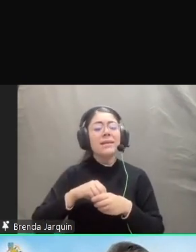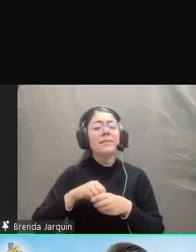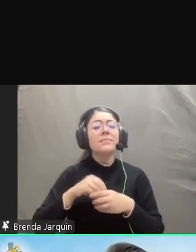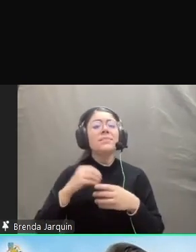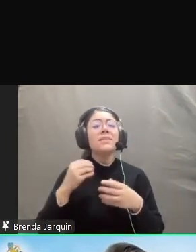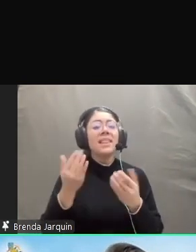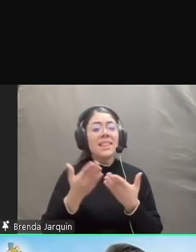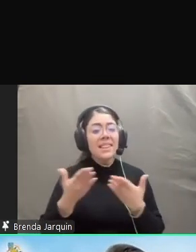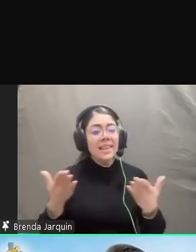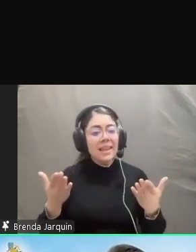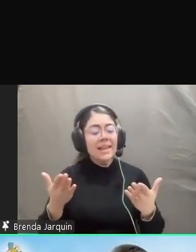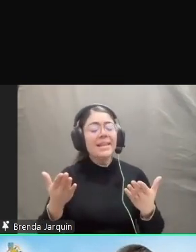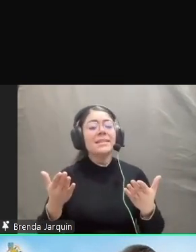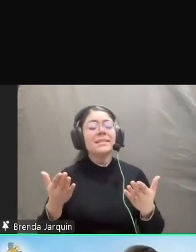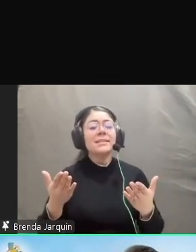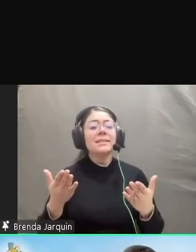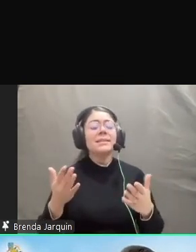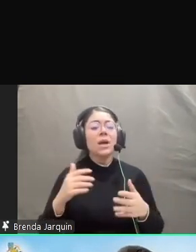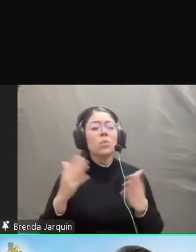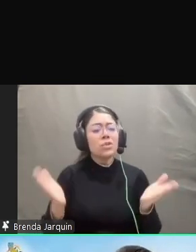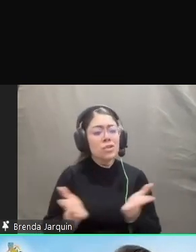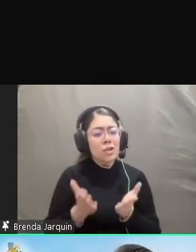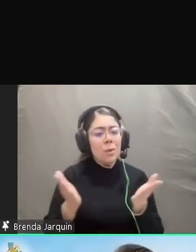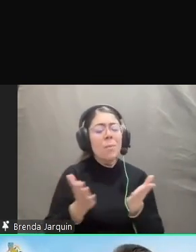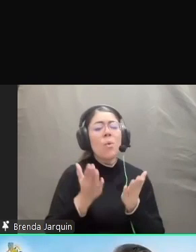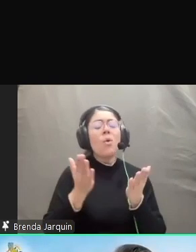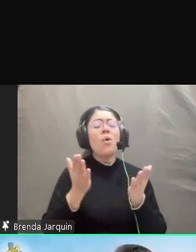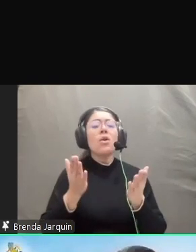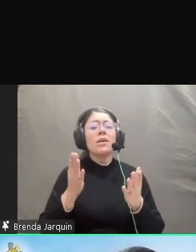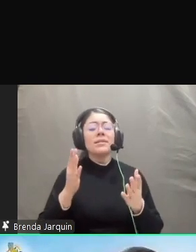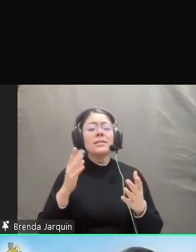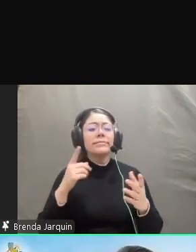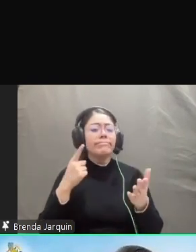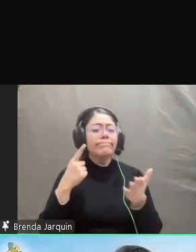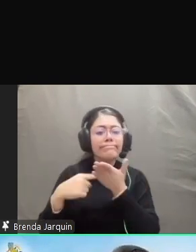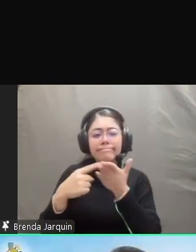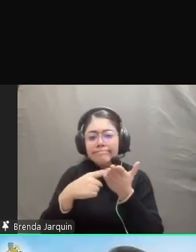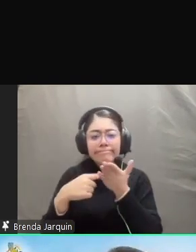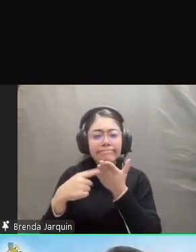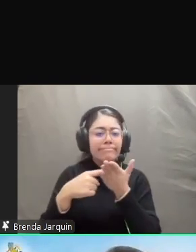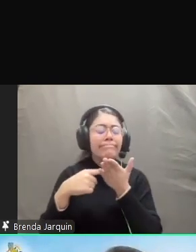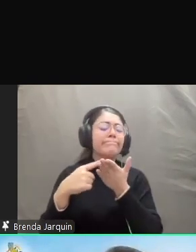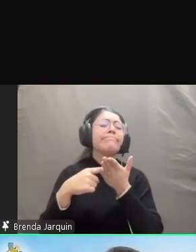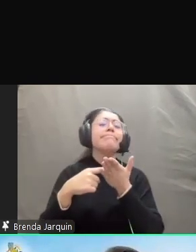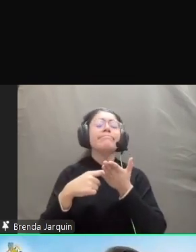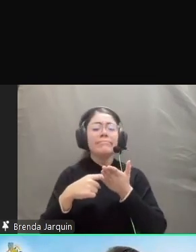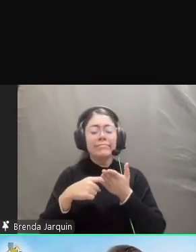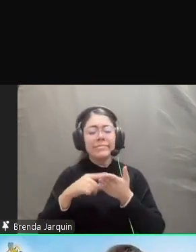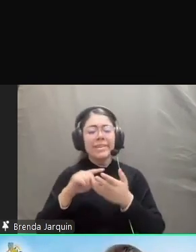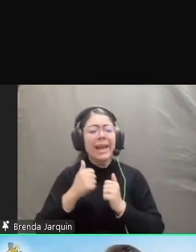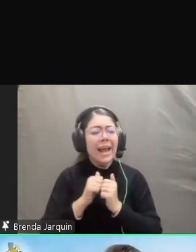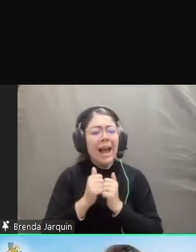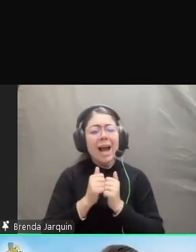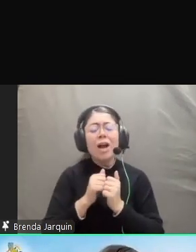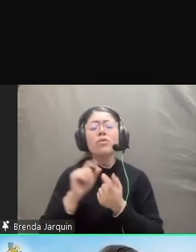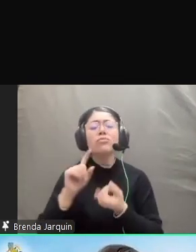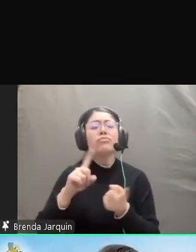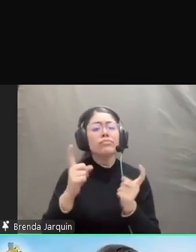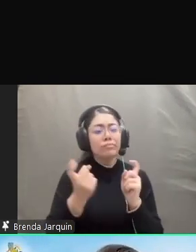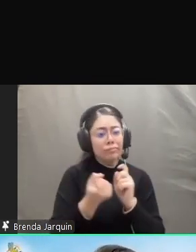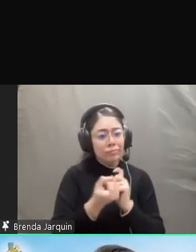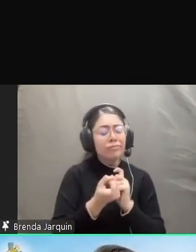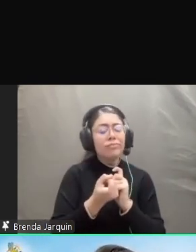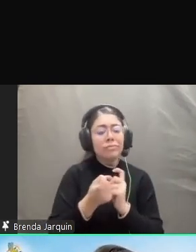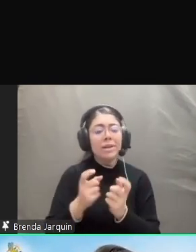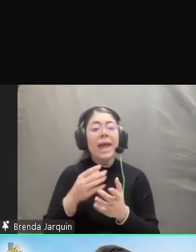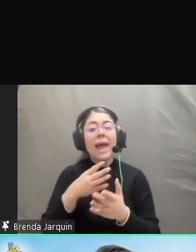cyclic revisits of the collaborative processes, practices, and documents. So as we present